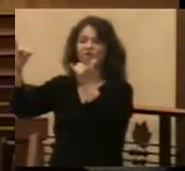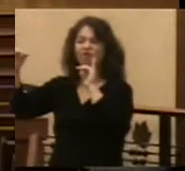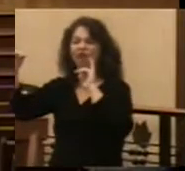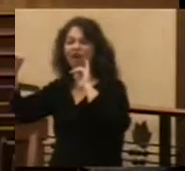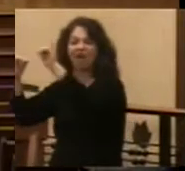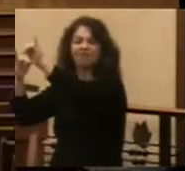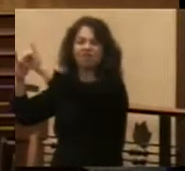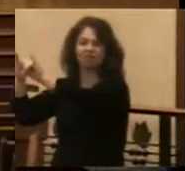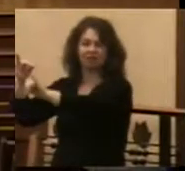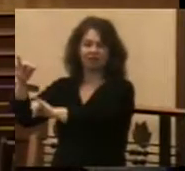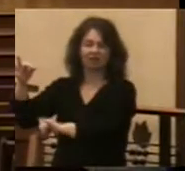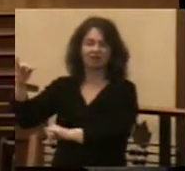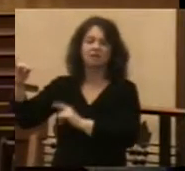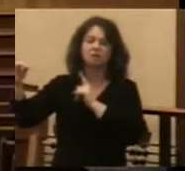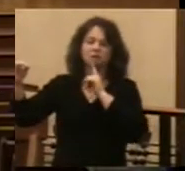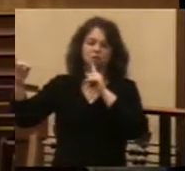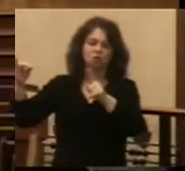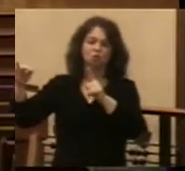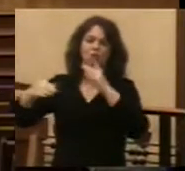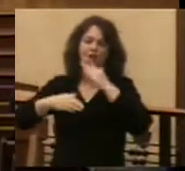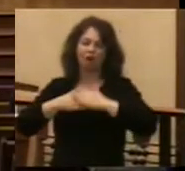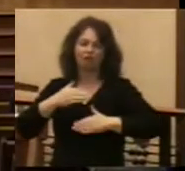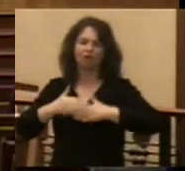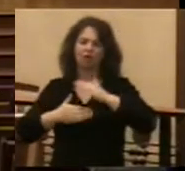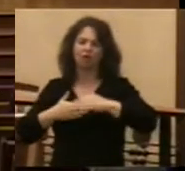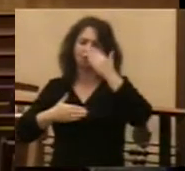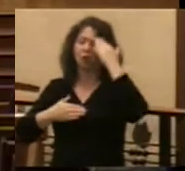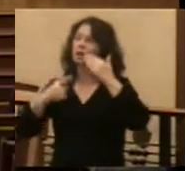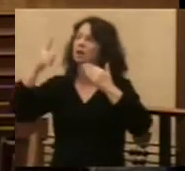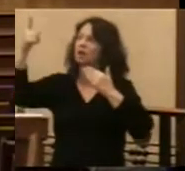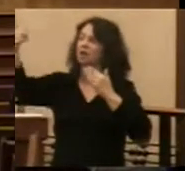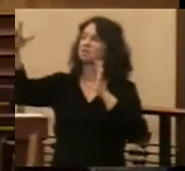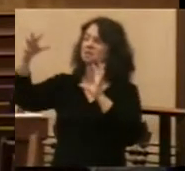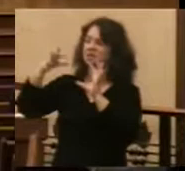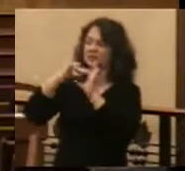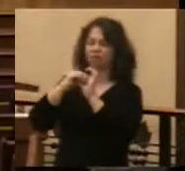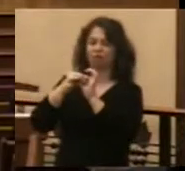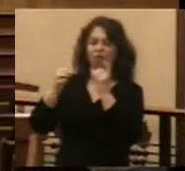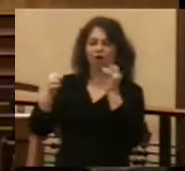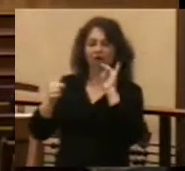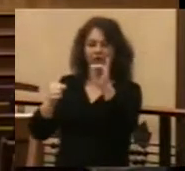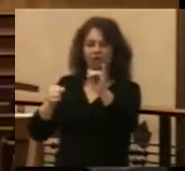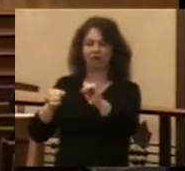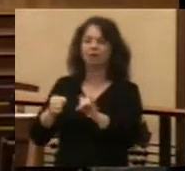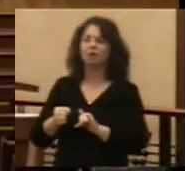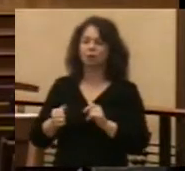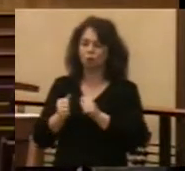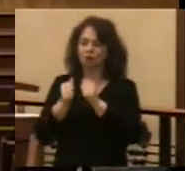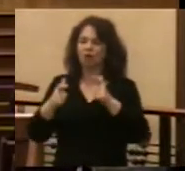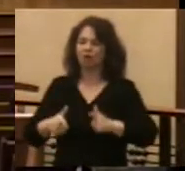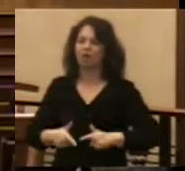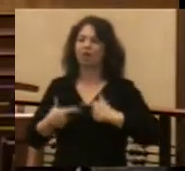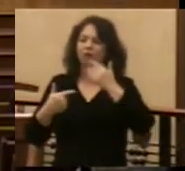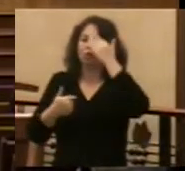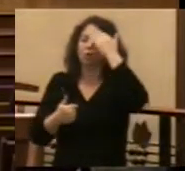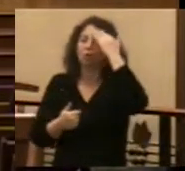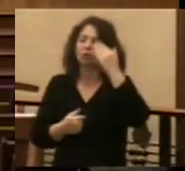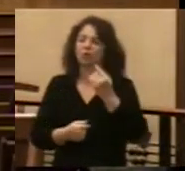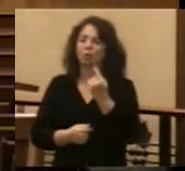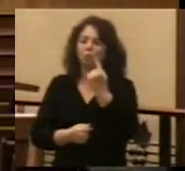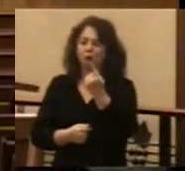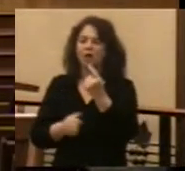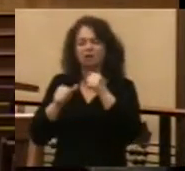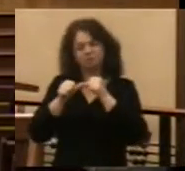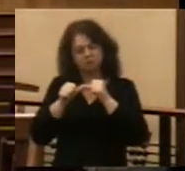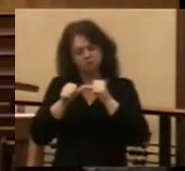This is true comfort. In the changes and chances of life, that there is one